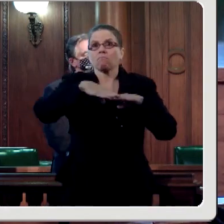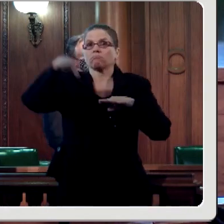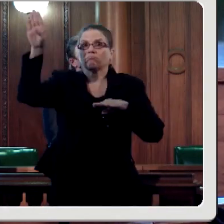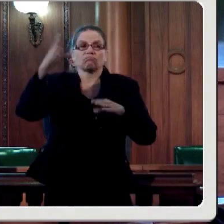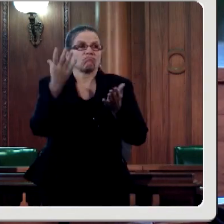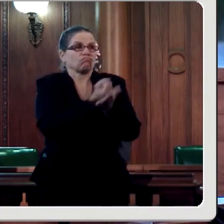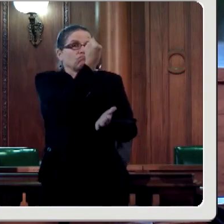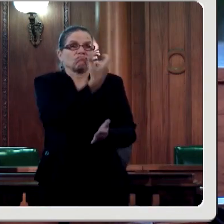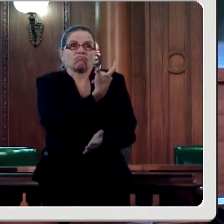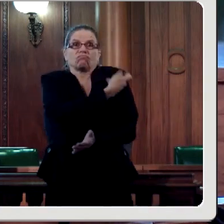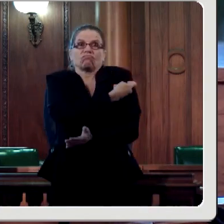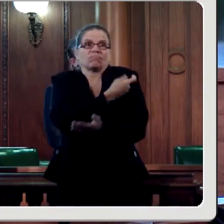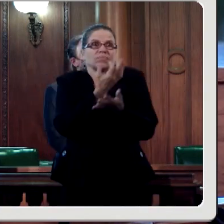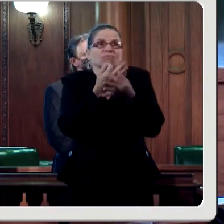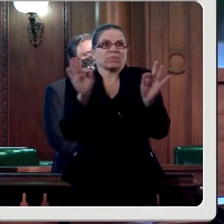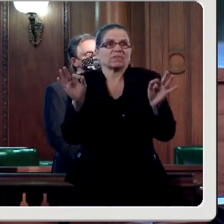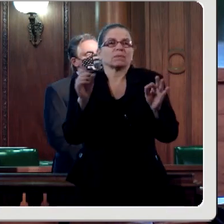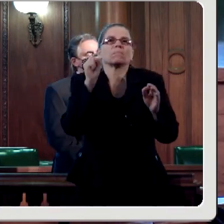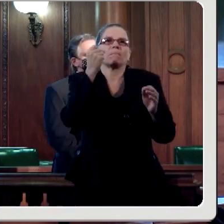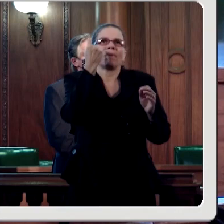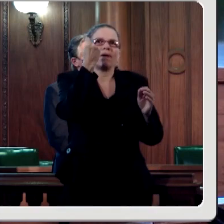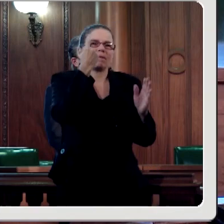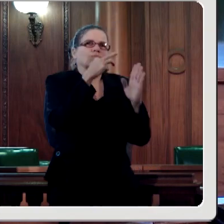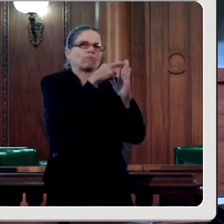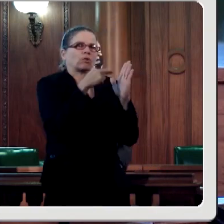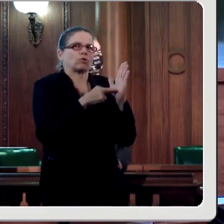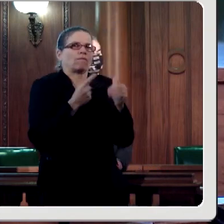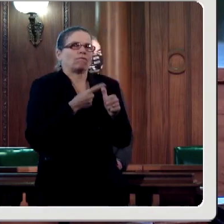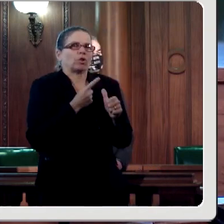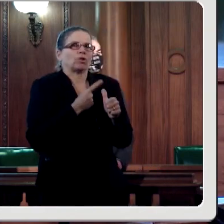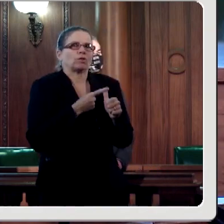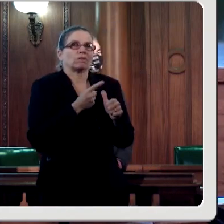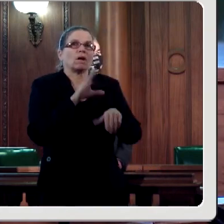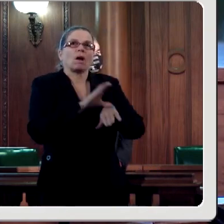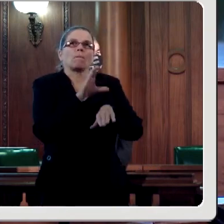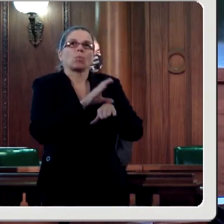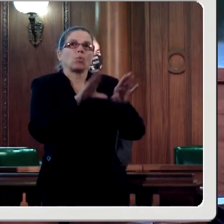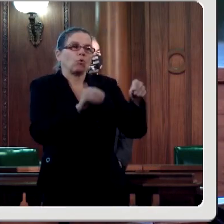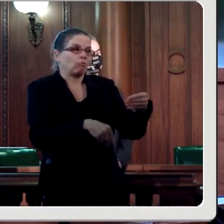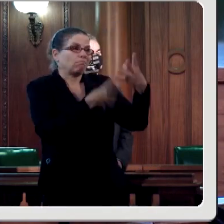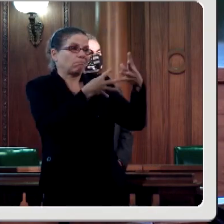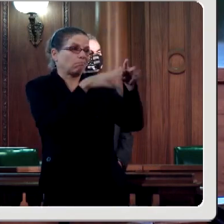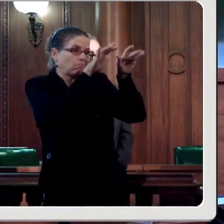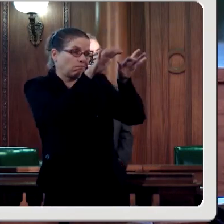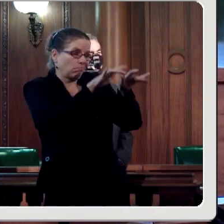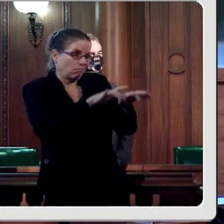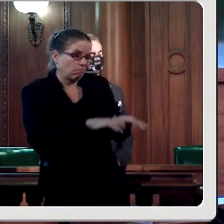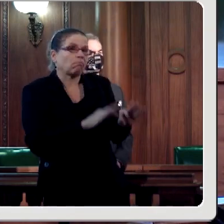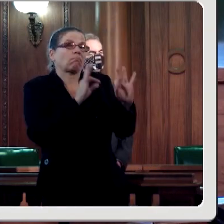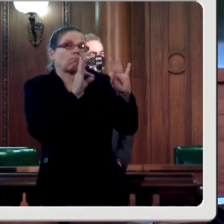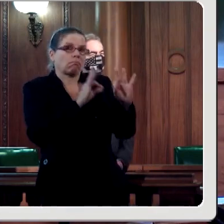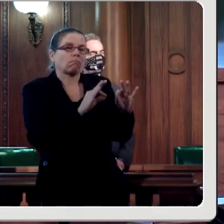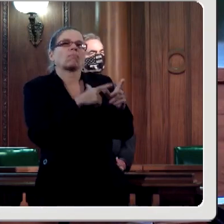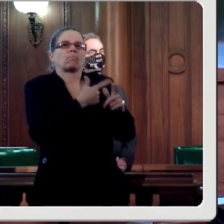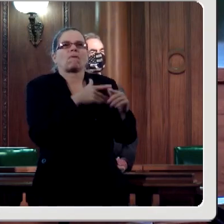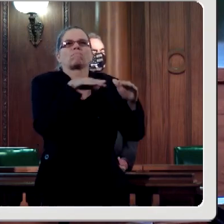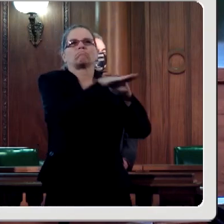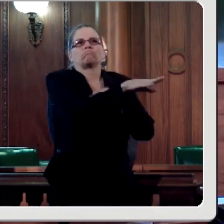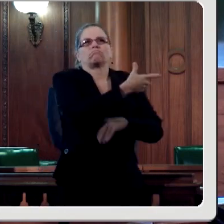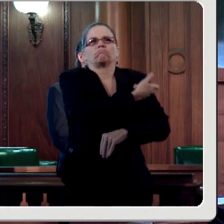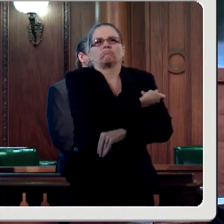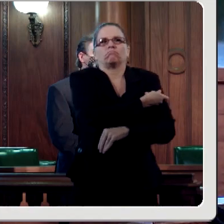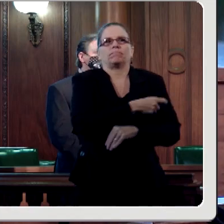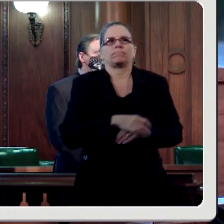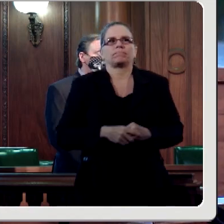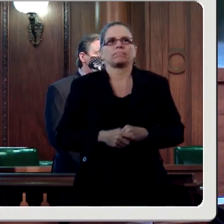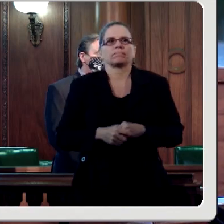a registration that's necessary. It will be online. And there's also the same day from 2 to 5 at